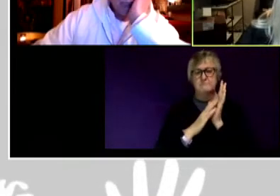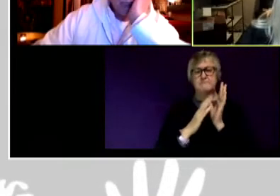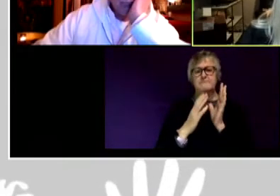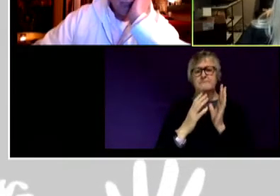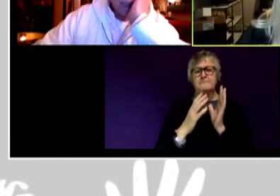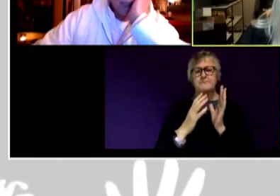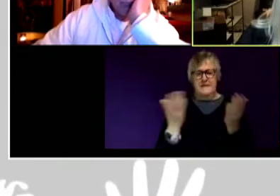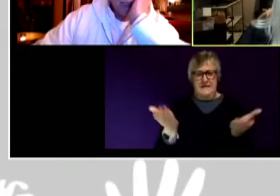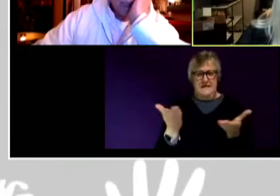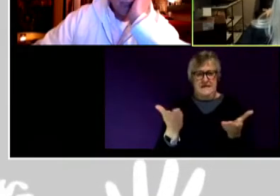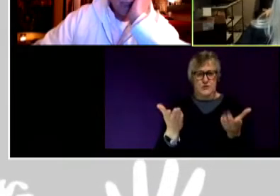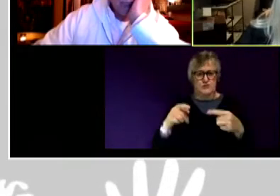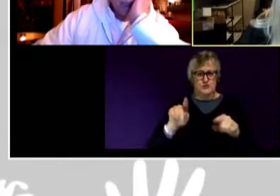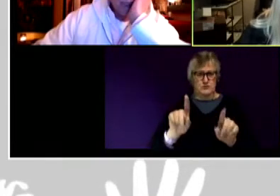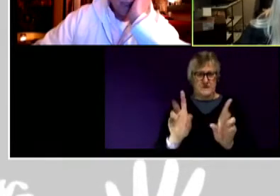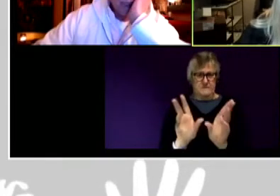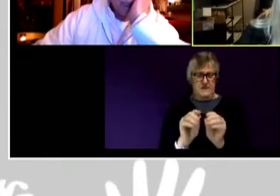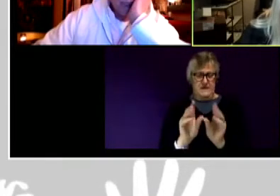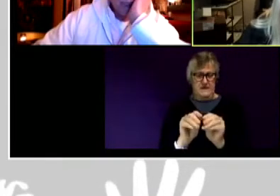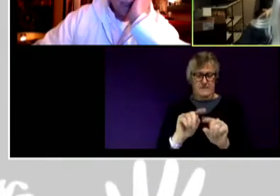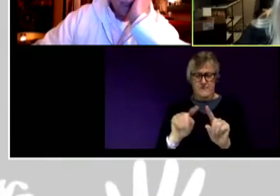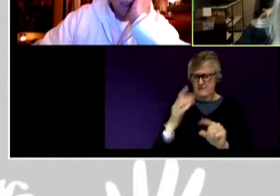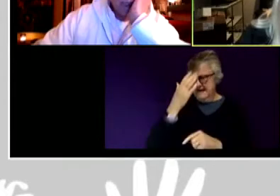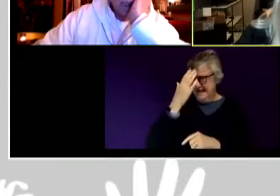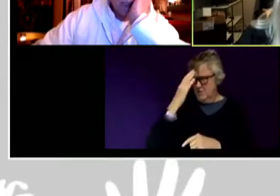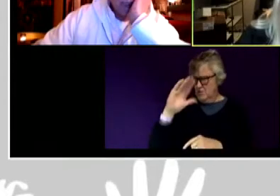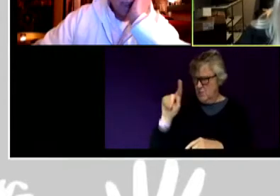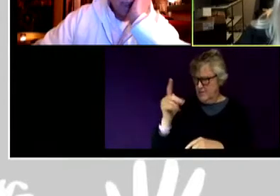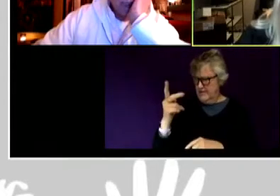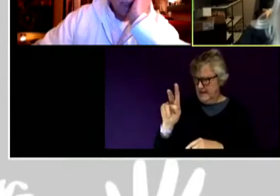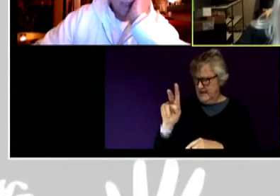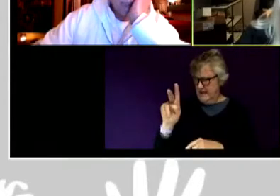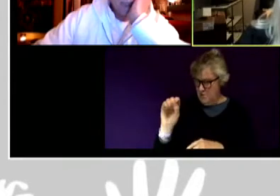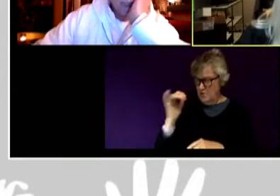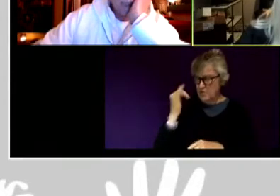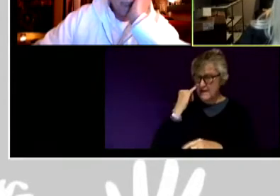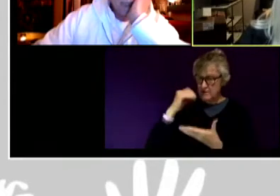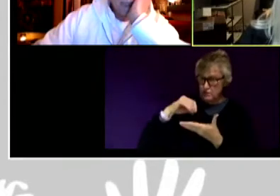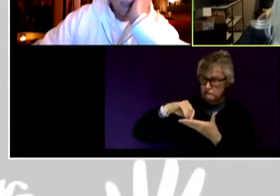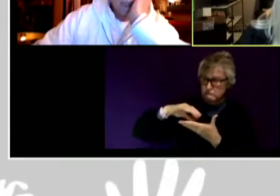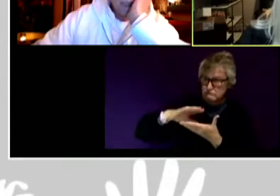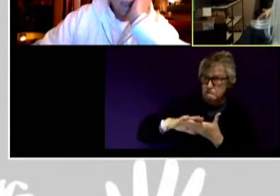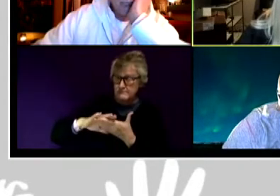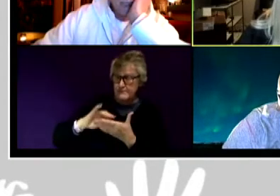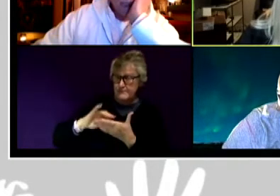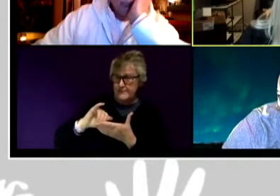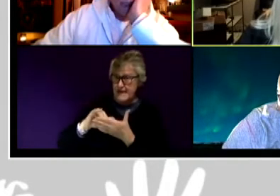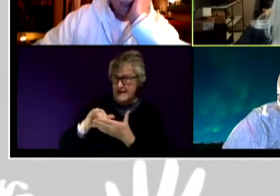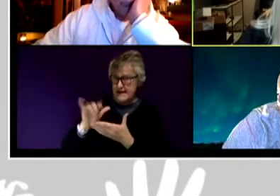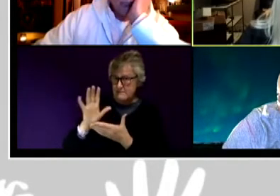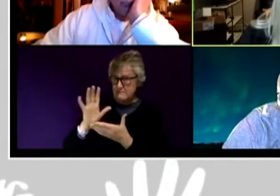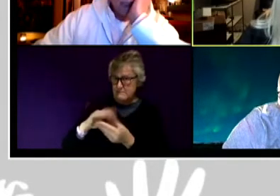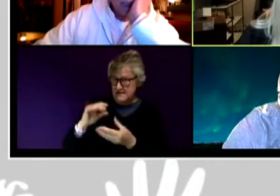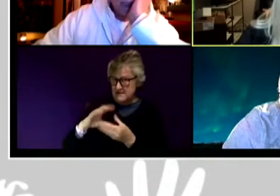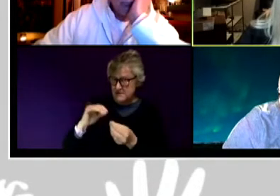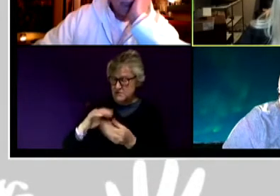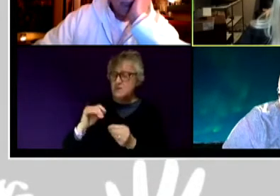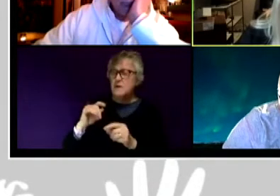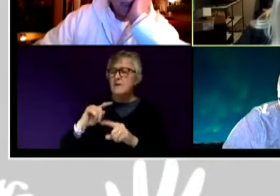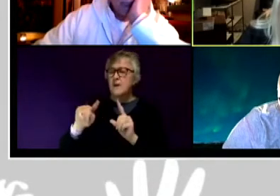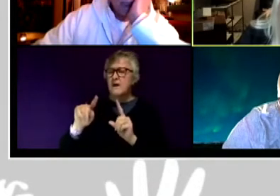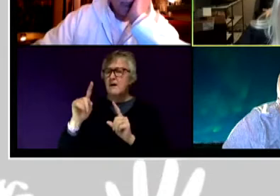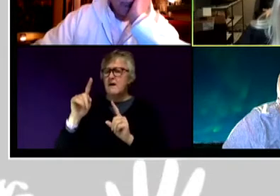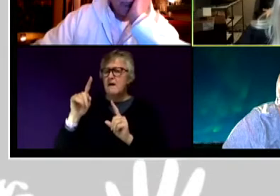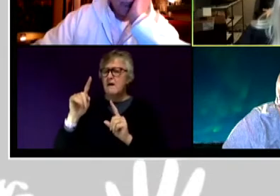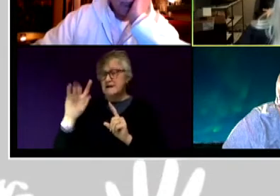here in the meeting. I don't know if Theo, you've captured that information, and it seems like with our structure, we can bring that up at the next